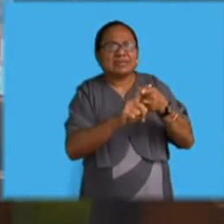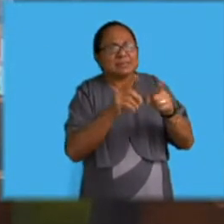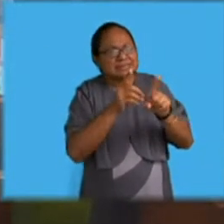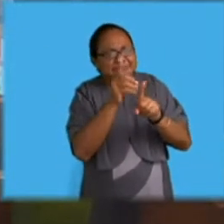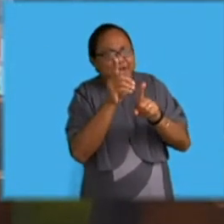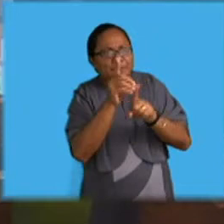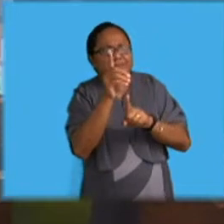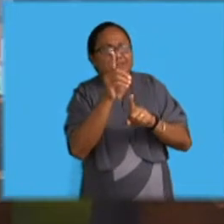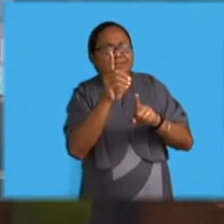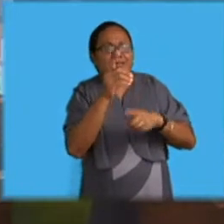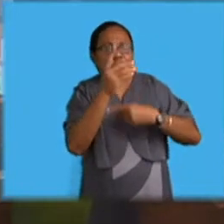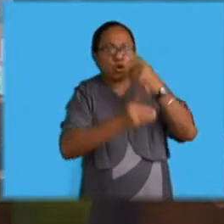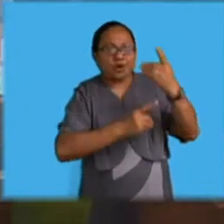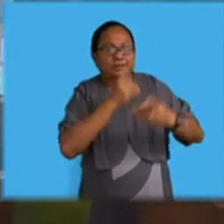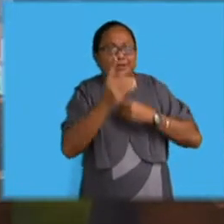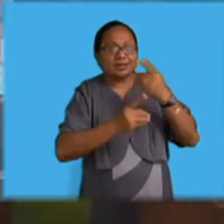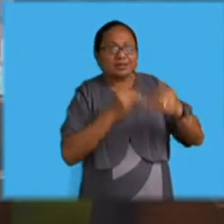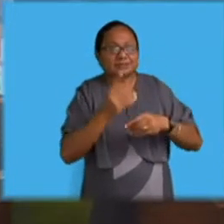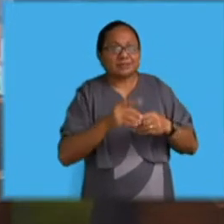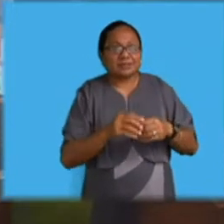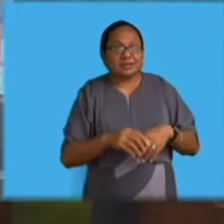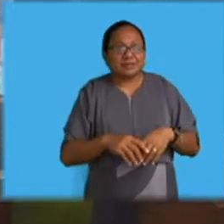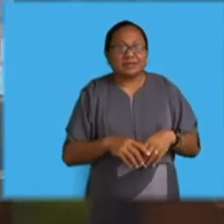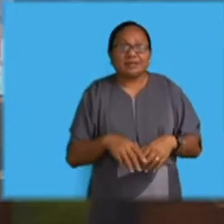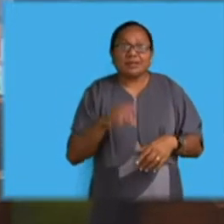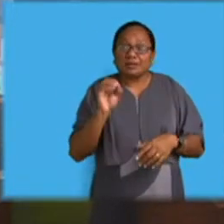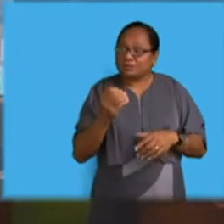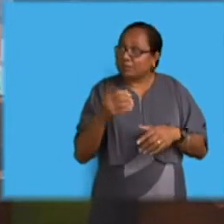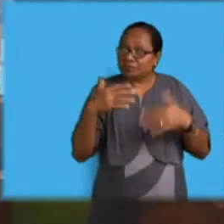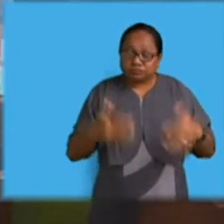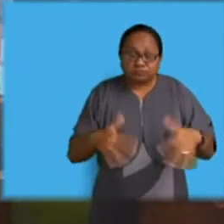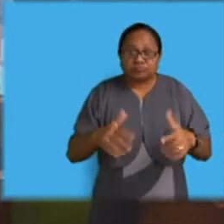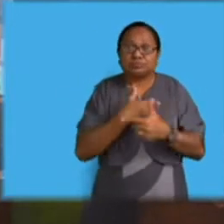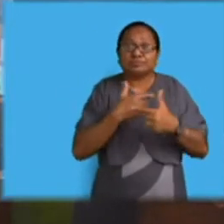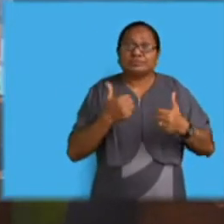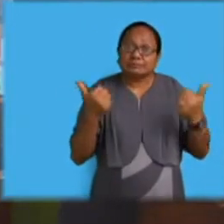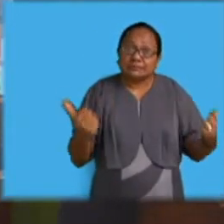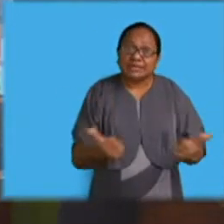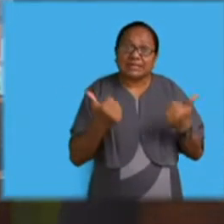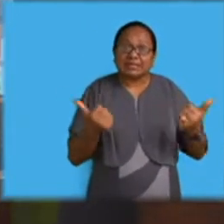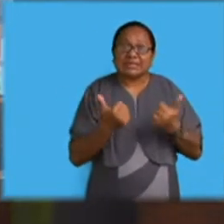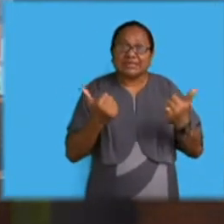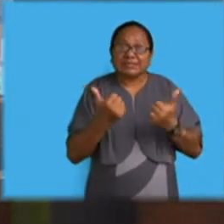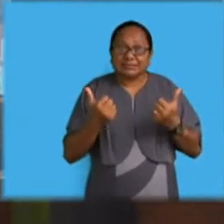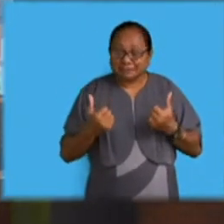That's the level of preparedness we have done through these competitions, Honorable Deputy Speaker.